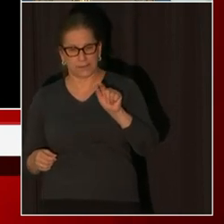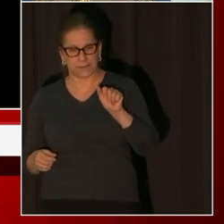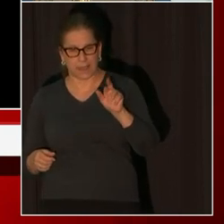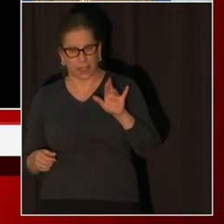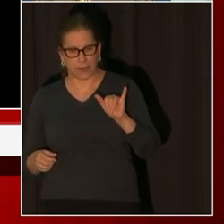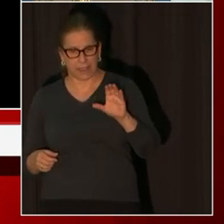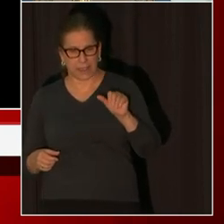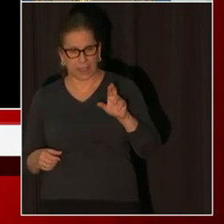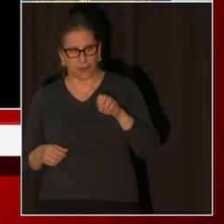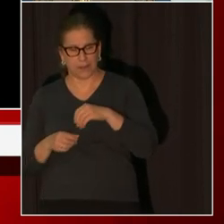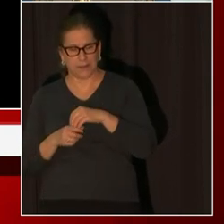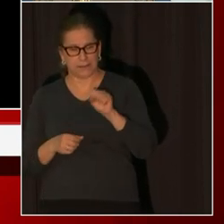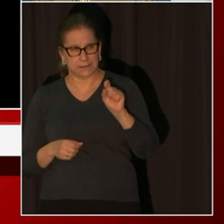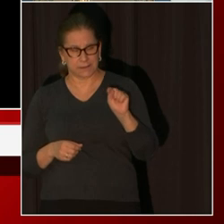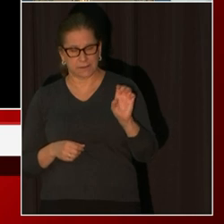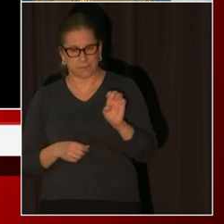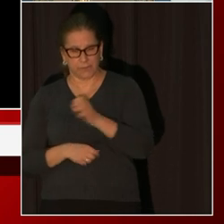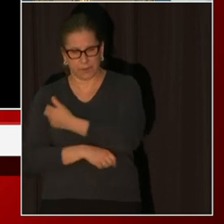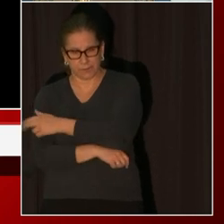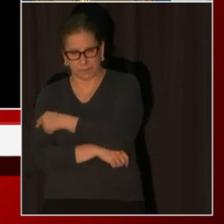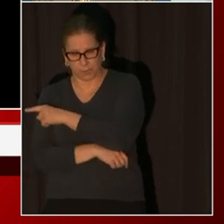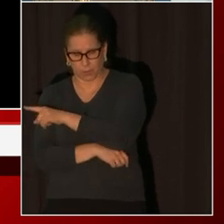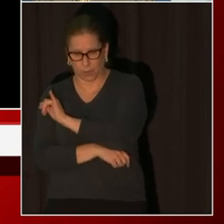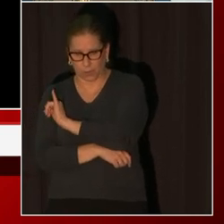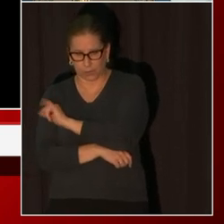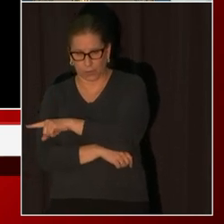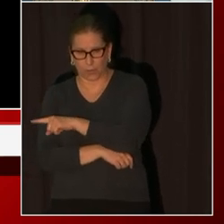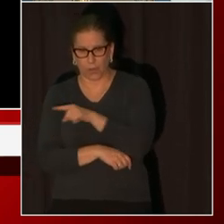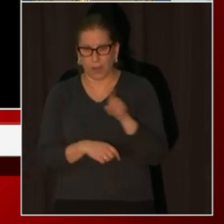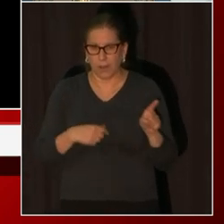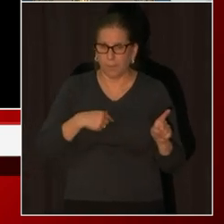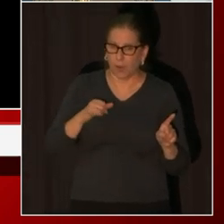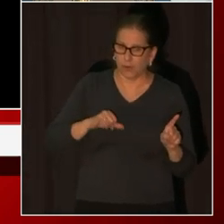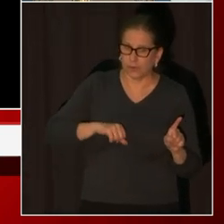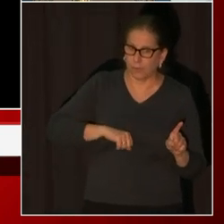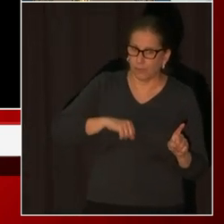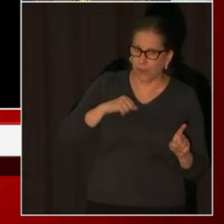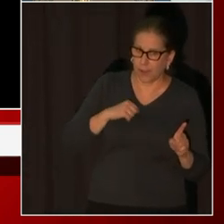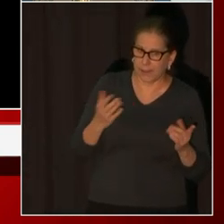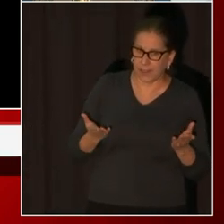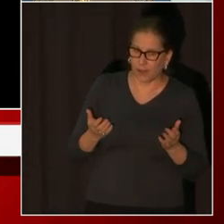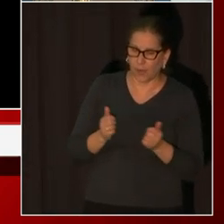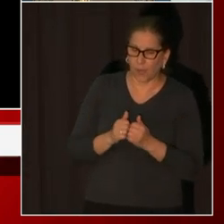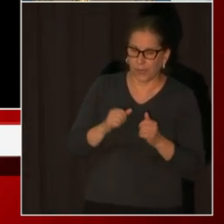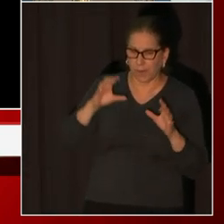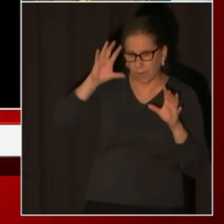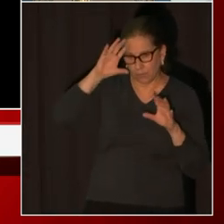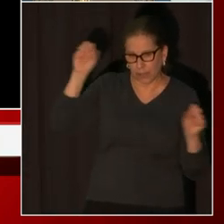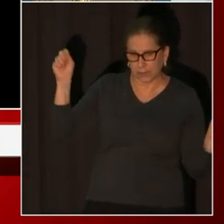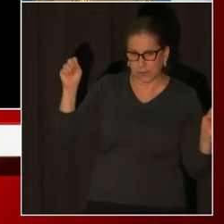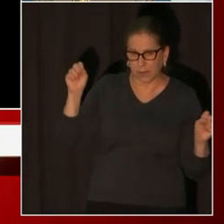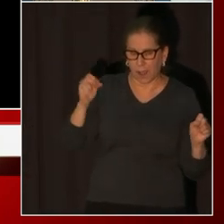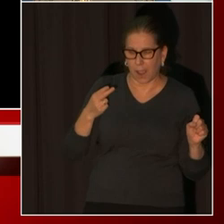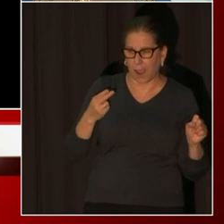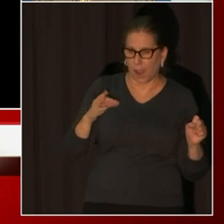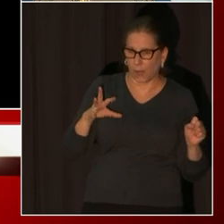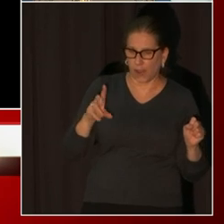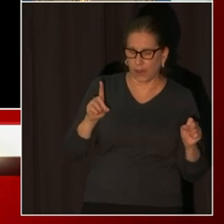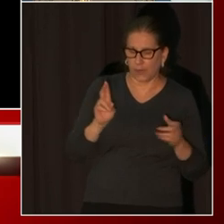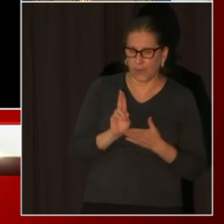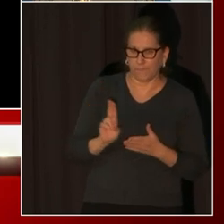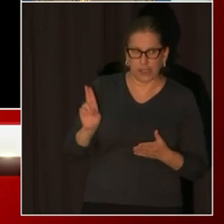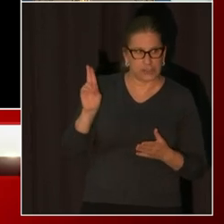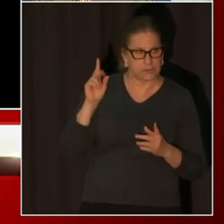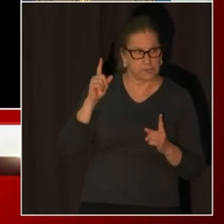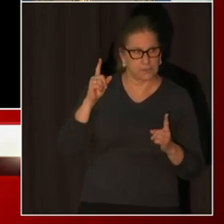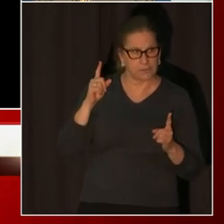few weeks ago to be here with President of Howard University and of Adventist Healthcare. Howard University